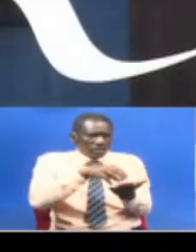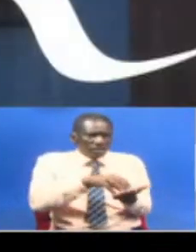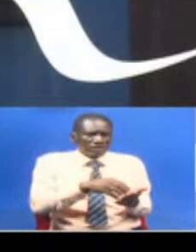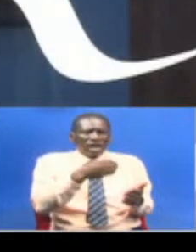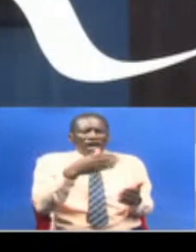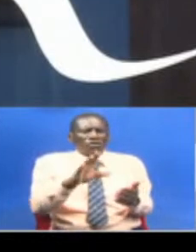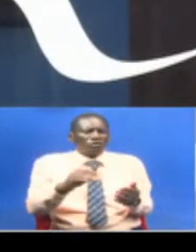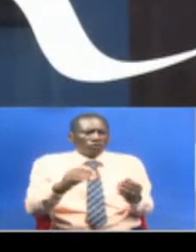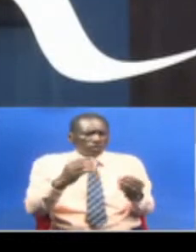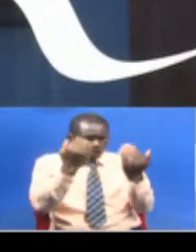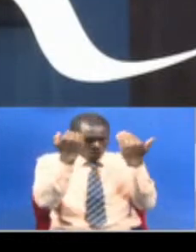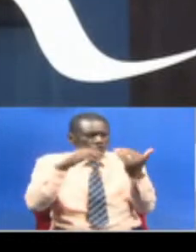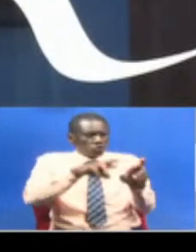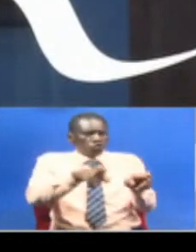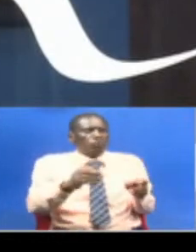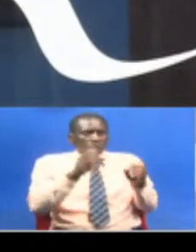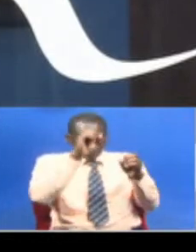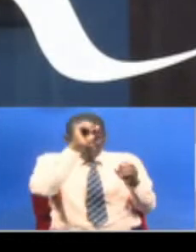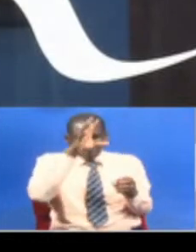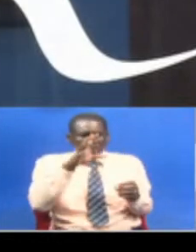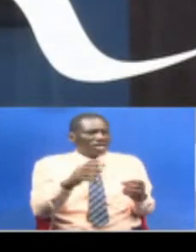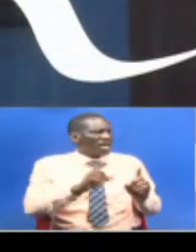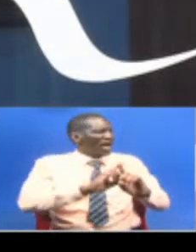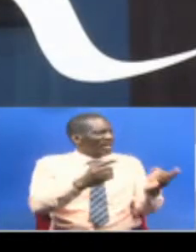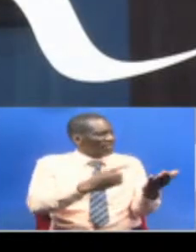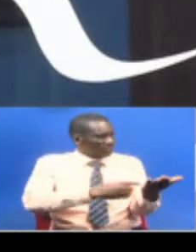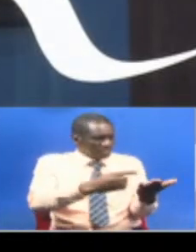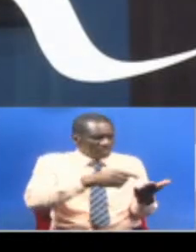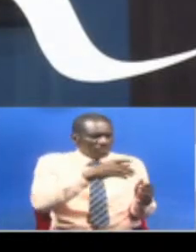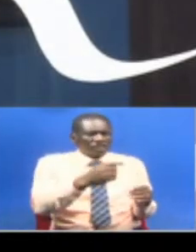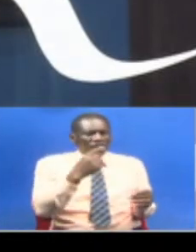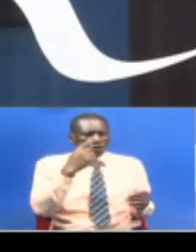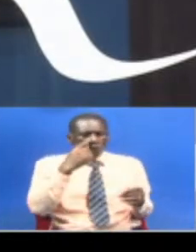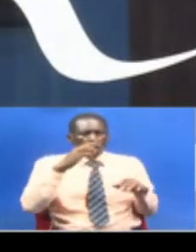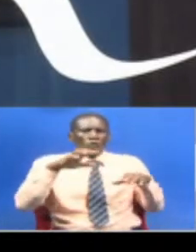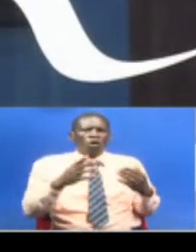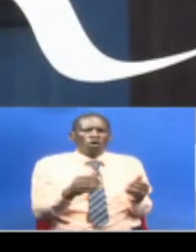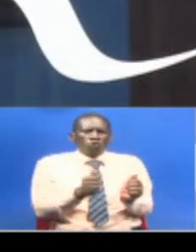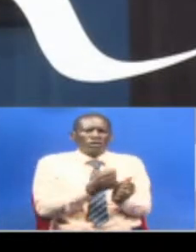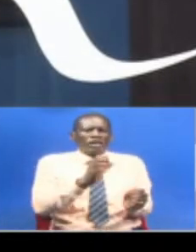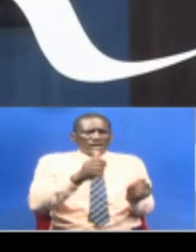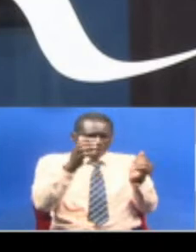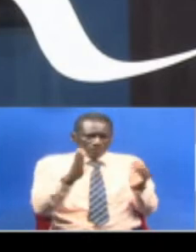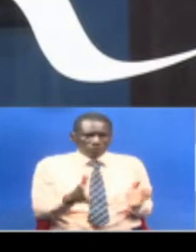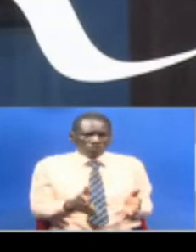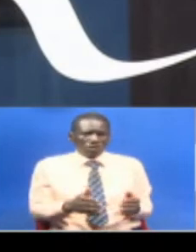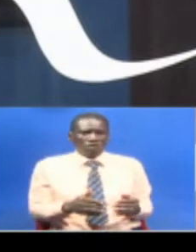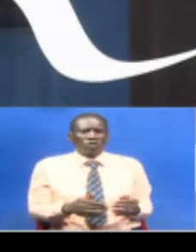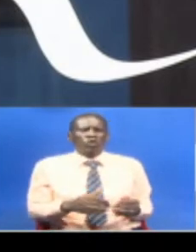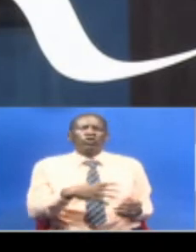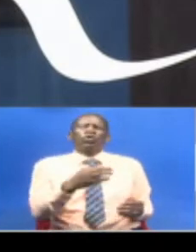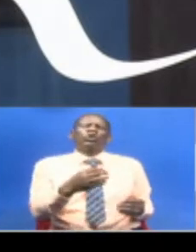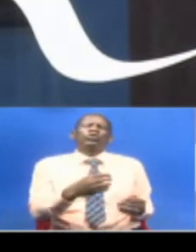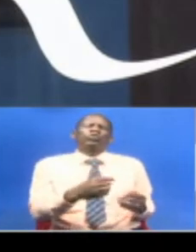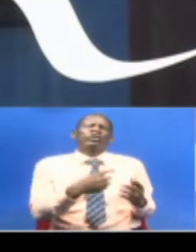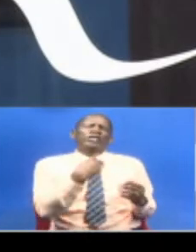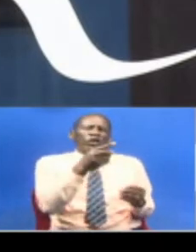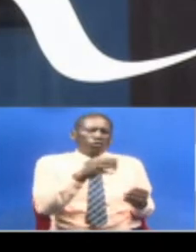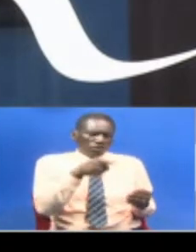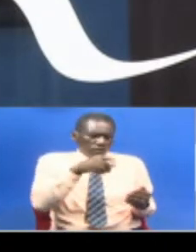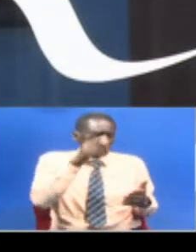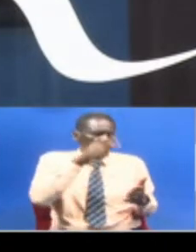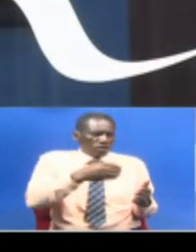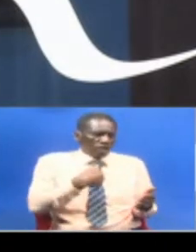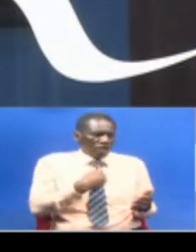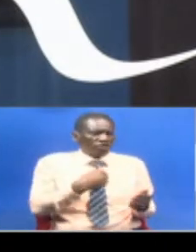door, you will be surprised, but I don't discuss this, whether at home or with anybody, to go telling you that, this is what I had, this